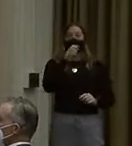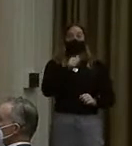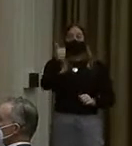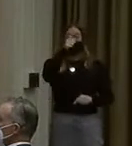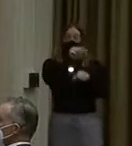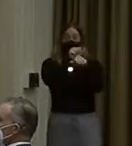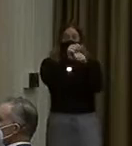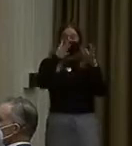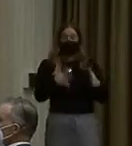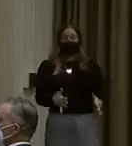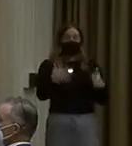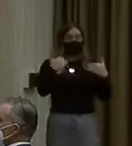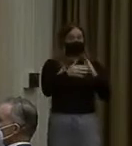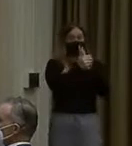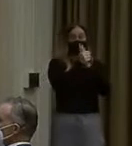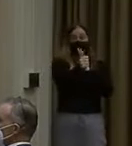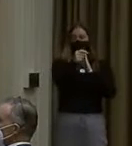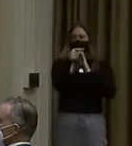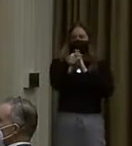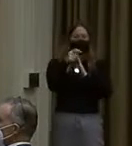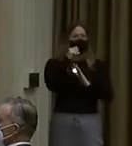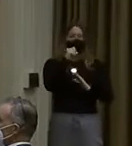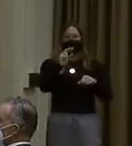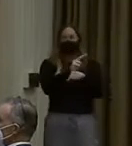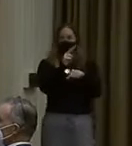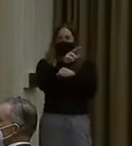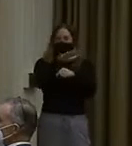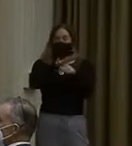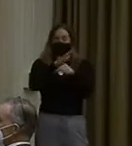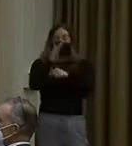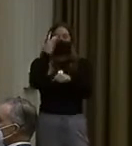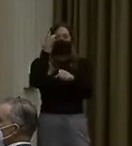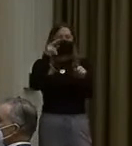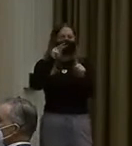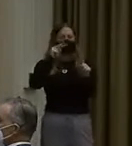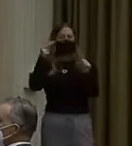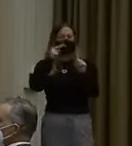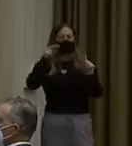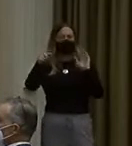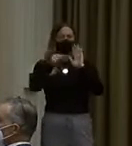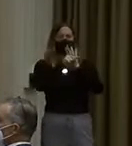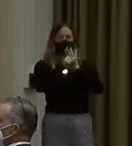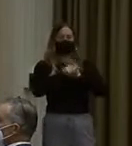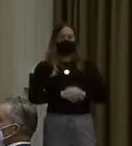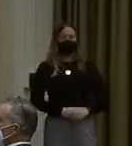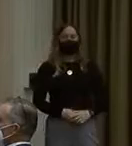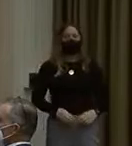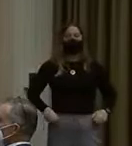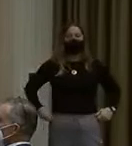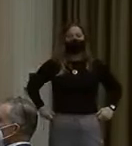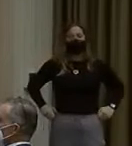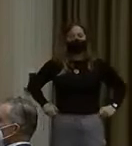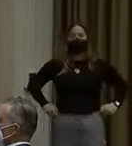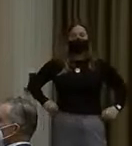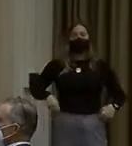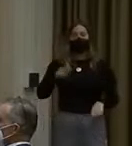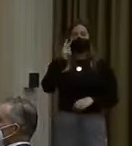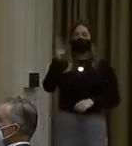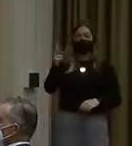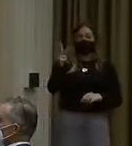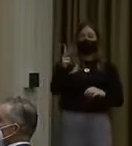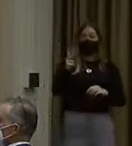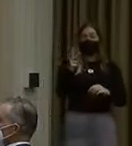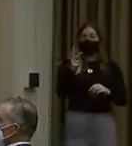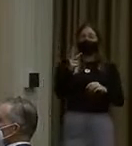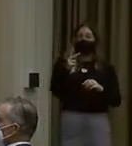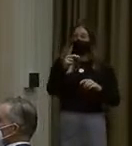workers are a talent pool that is frequently underutilized because of misperceptions and stereotypes. Given the demographics discussed